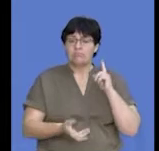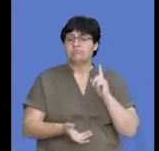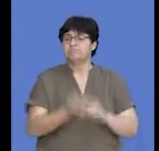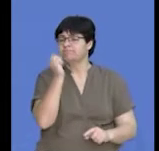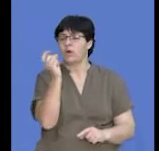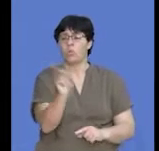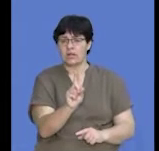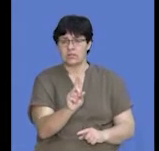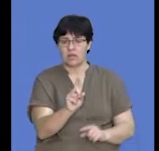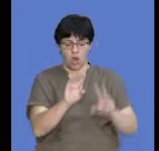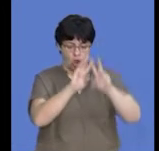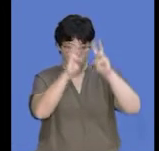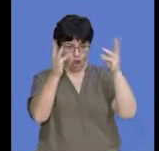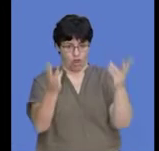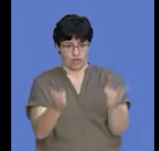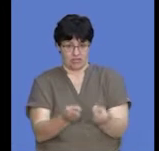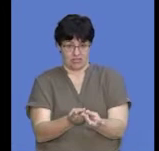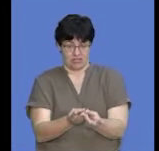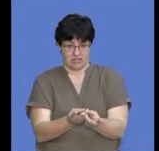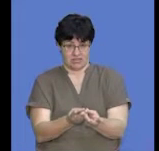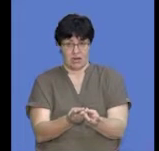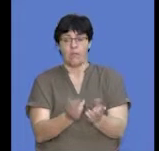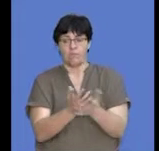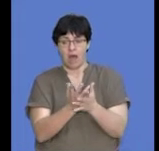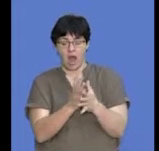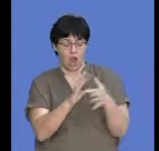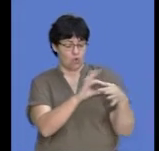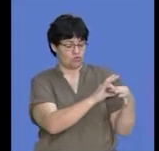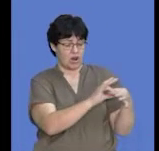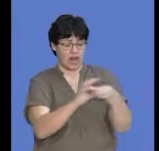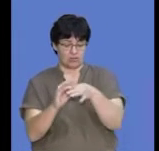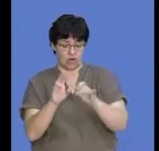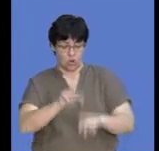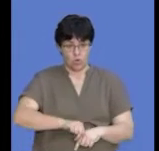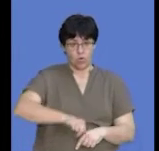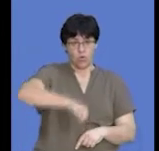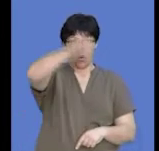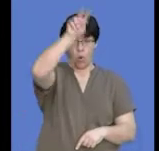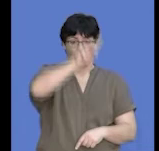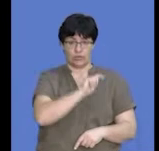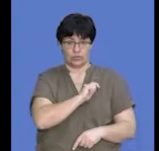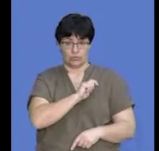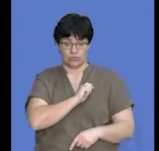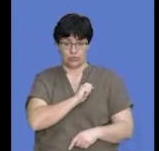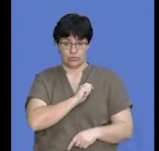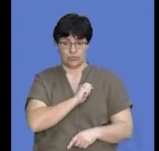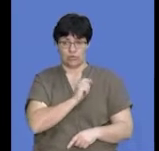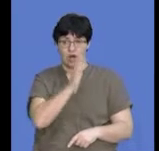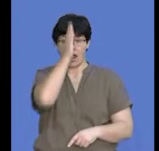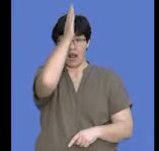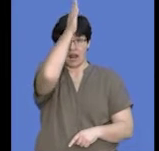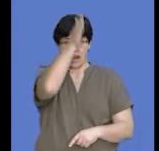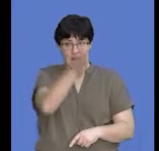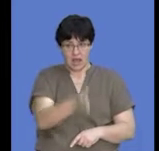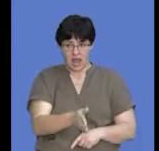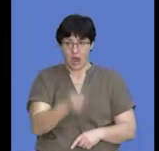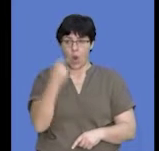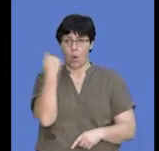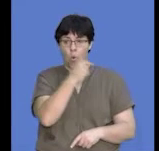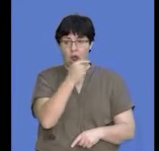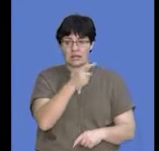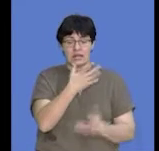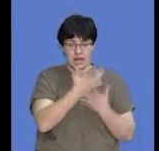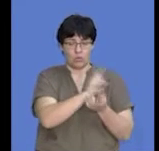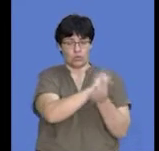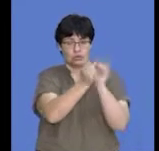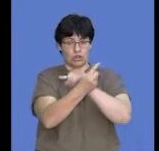determine the Earth in terms of its relation to true north. The line that you see in white, which is now changing